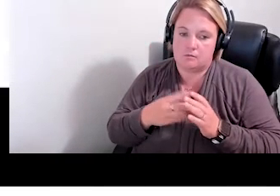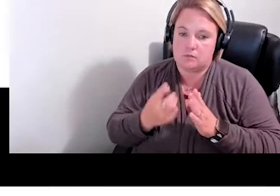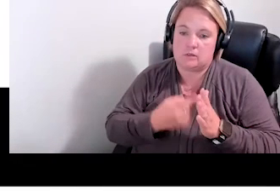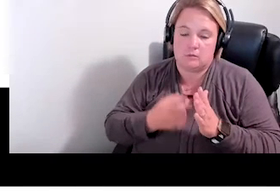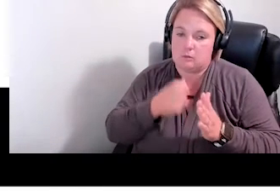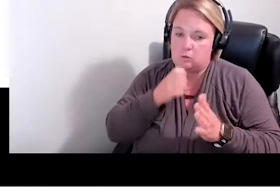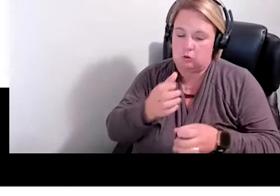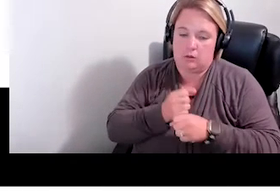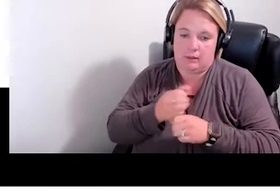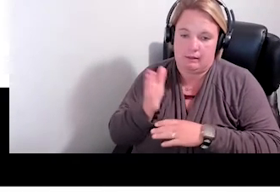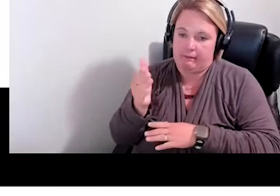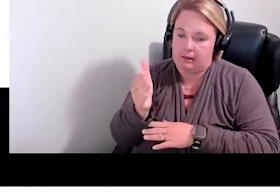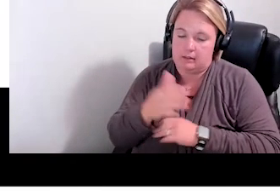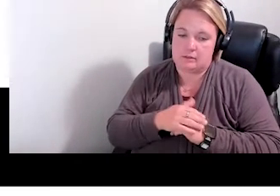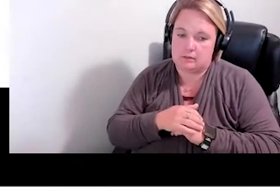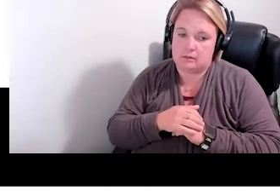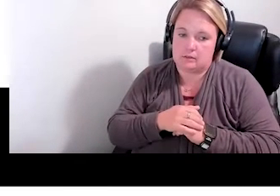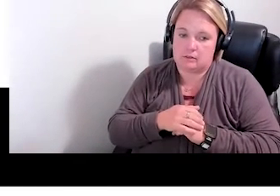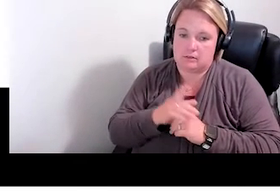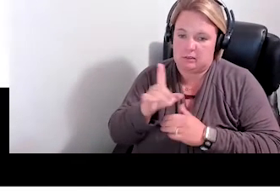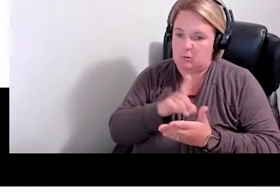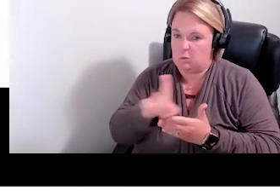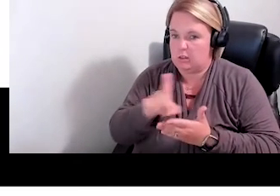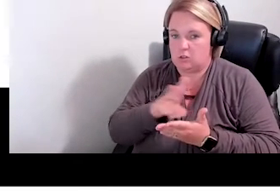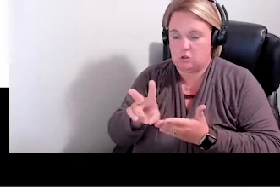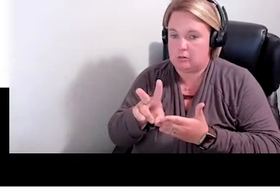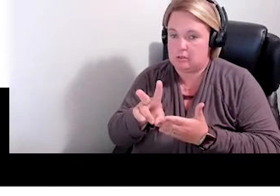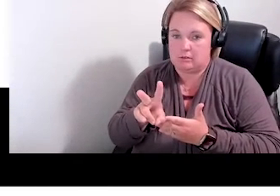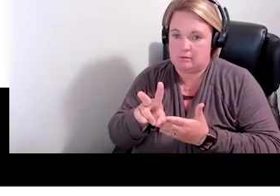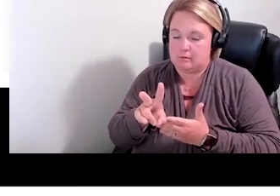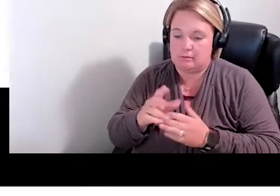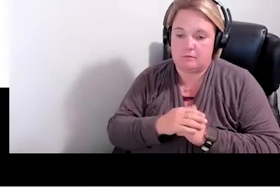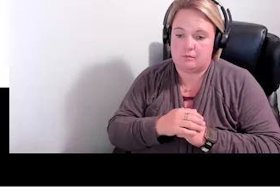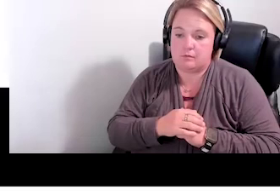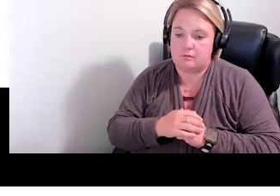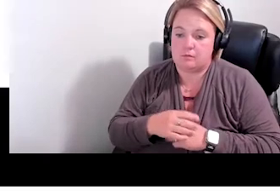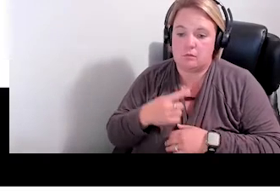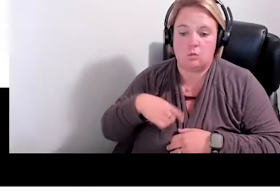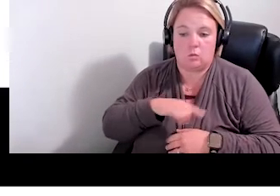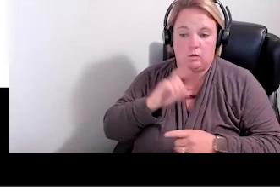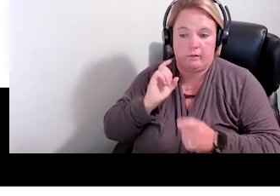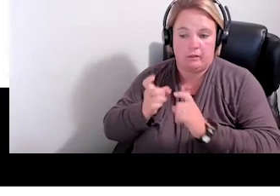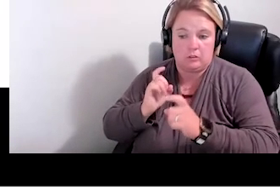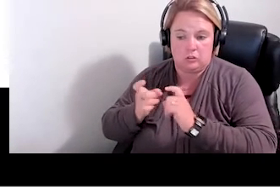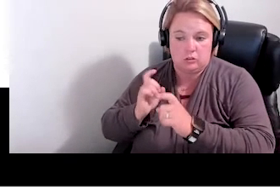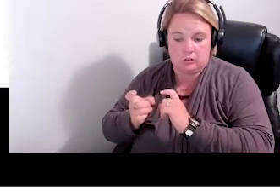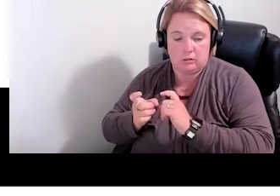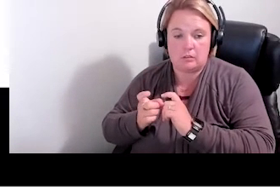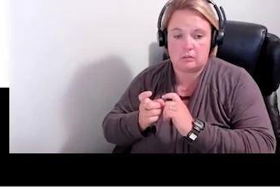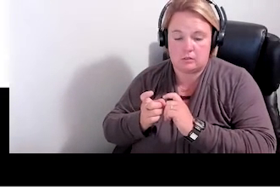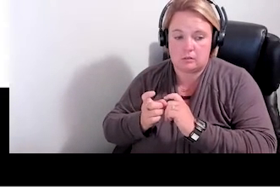flags, and within that week or two period time. What we've adjusted to is allowing counselors